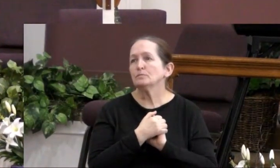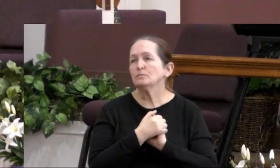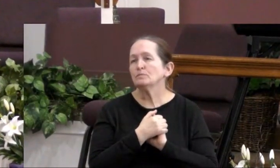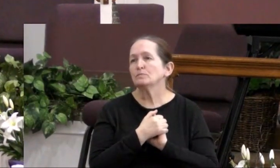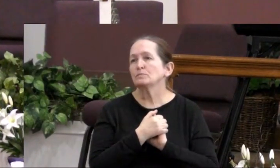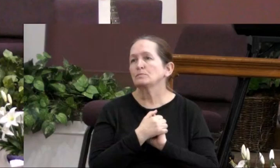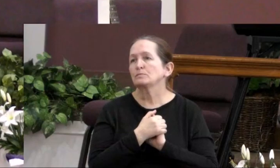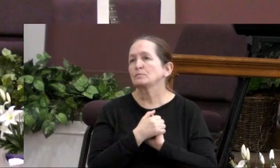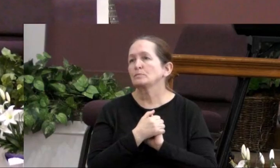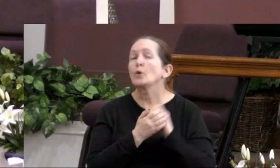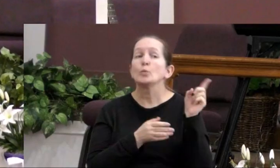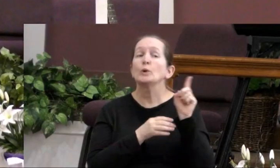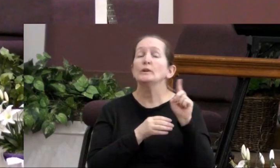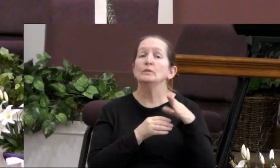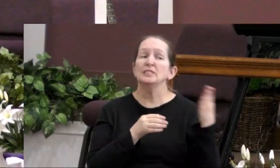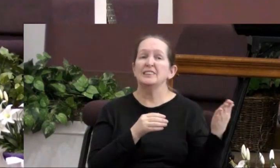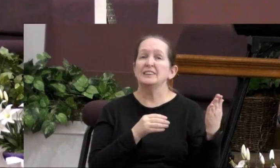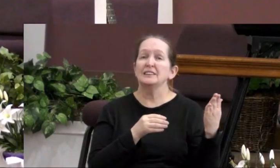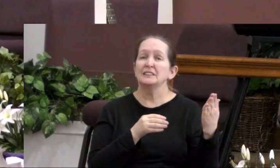Where things are happening,